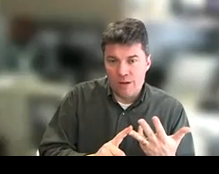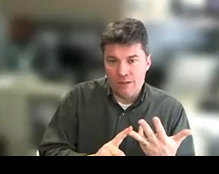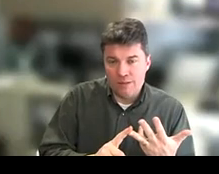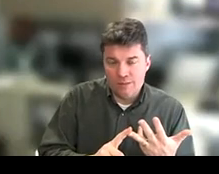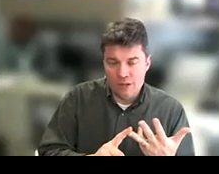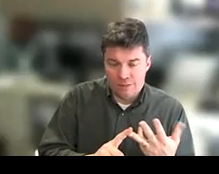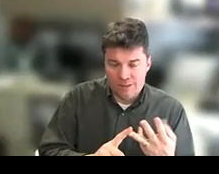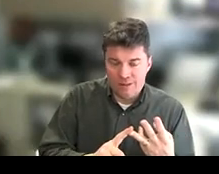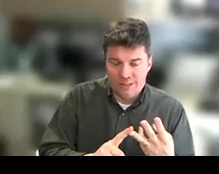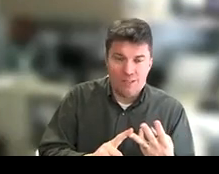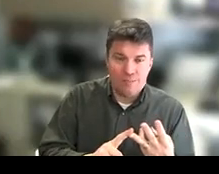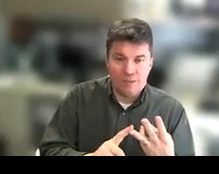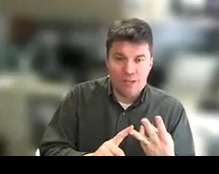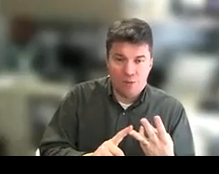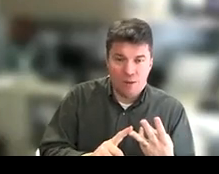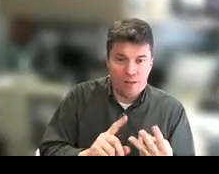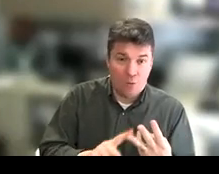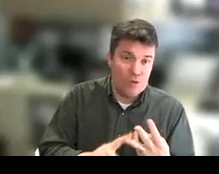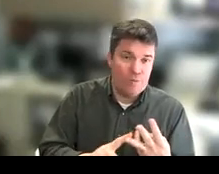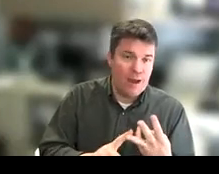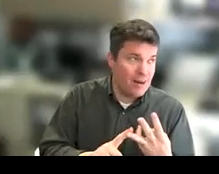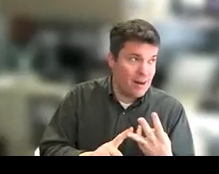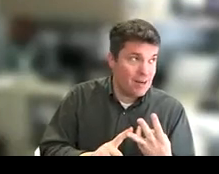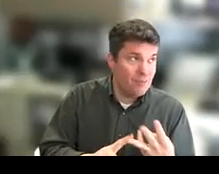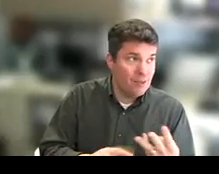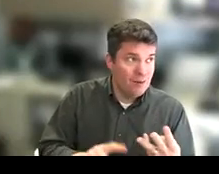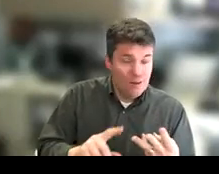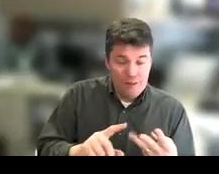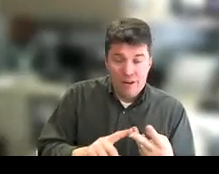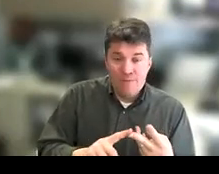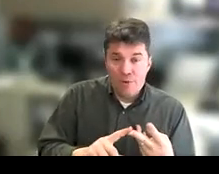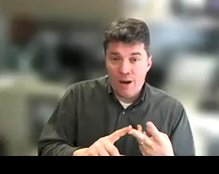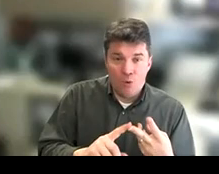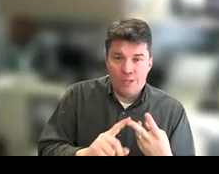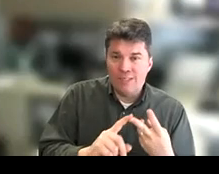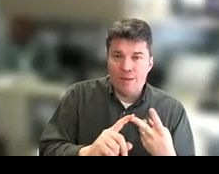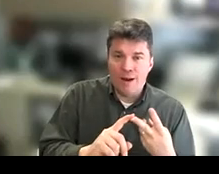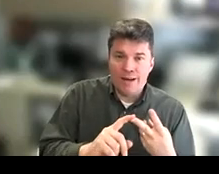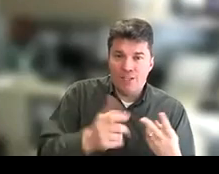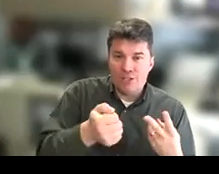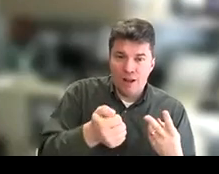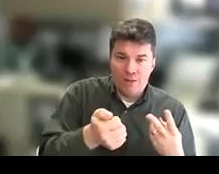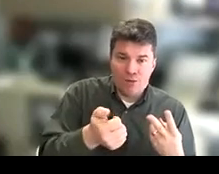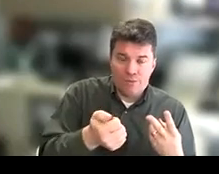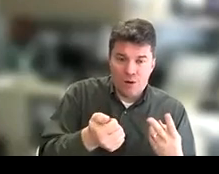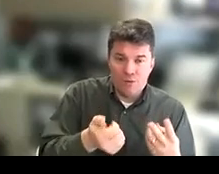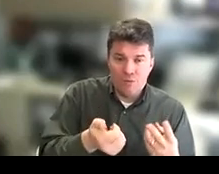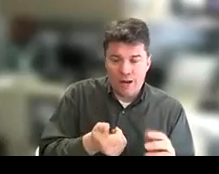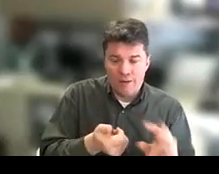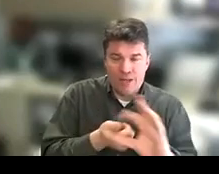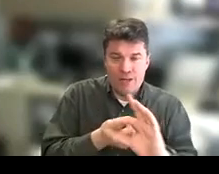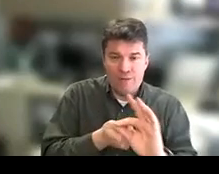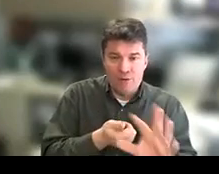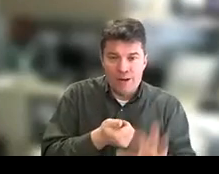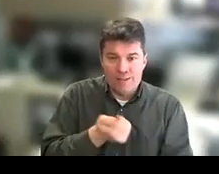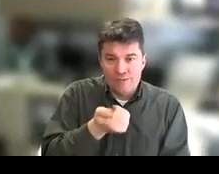the telecoil system that I'm telling you about that works with the magnetic. The infrared works the same idea as your television remote,